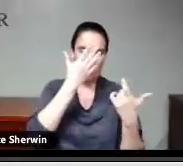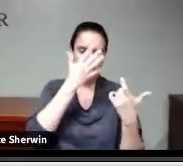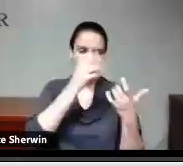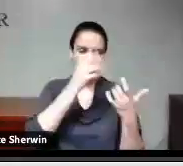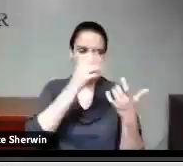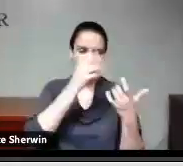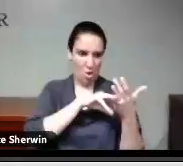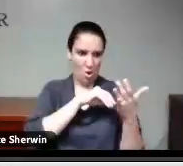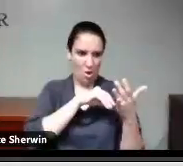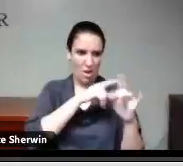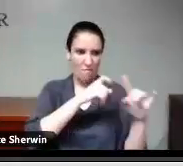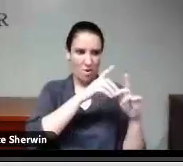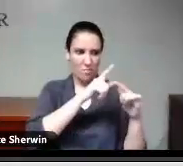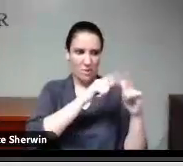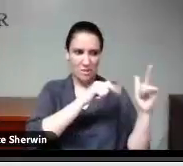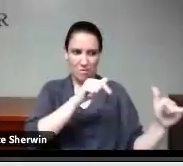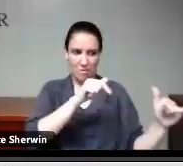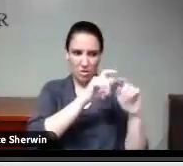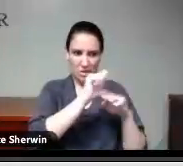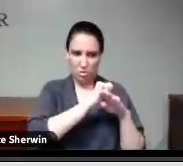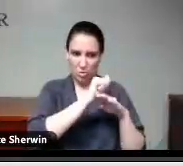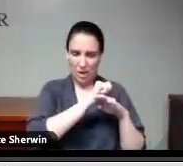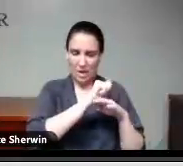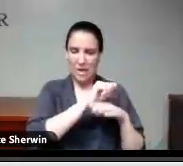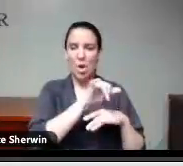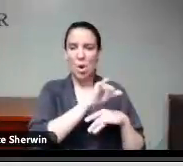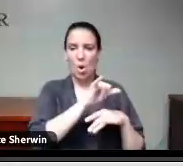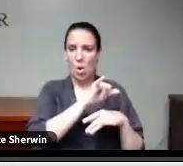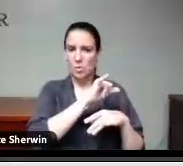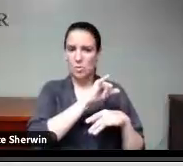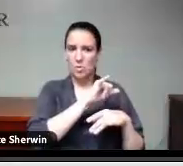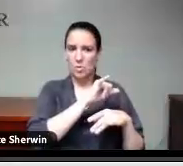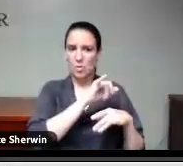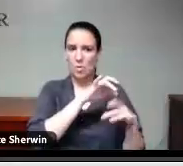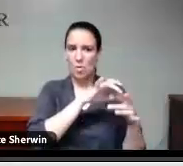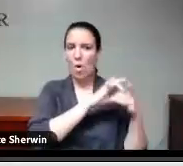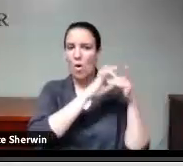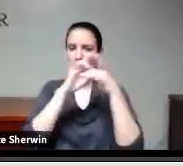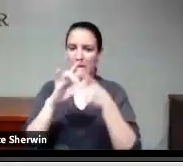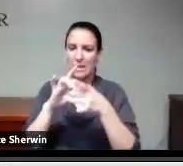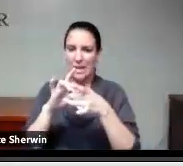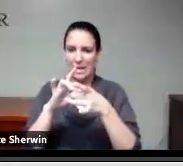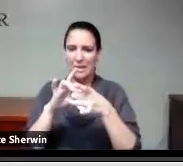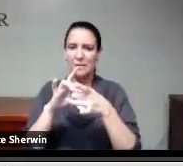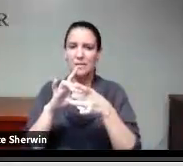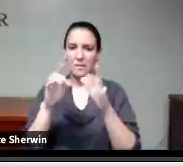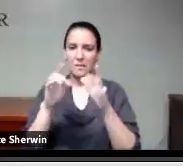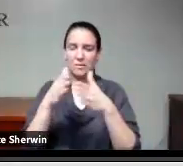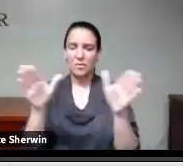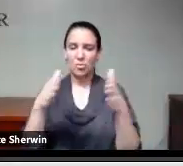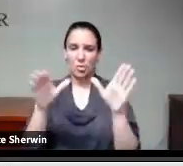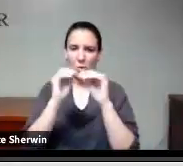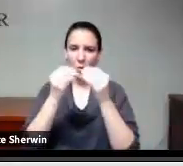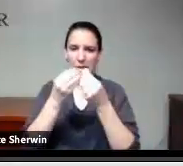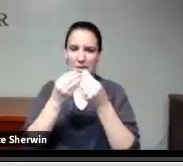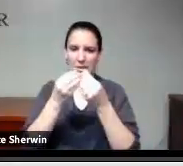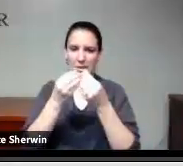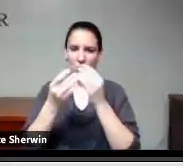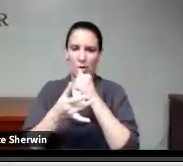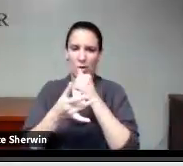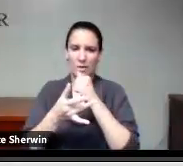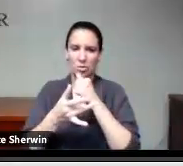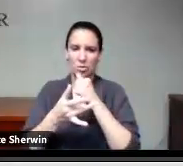the diversity training are also aligned with the overall organizational values and strategy. Do